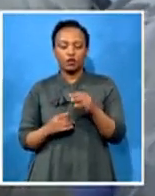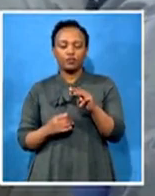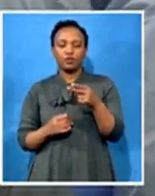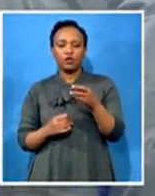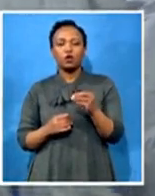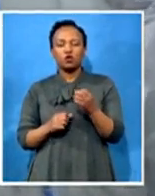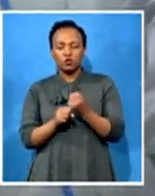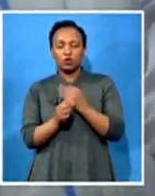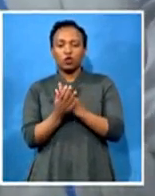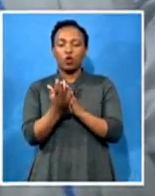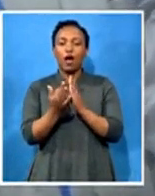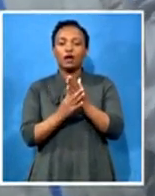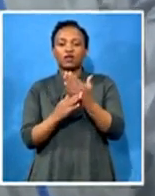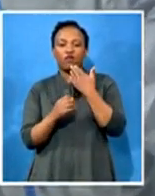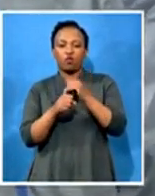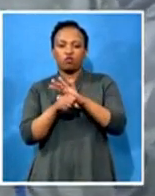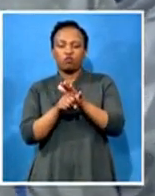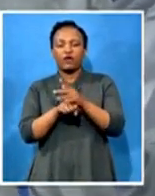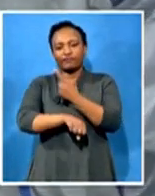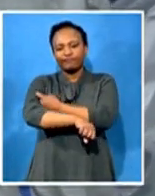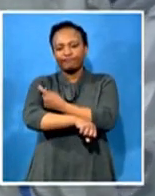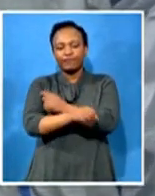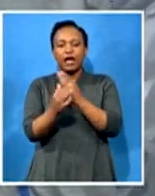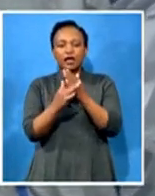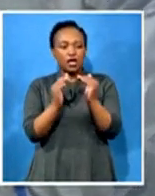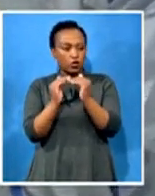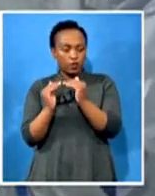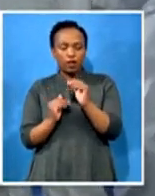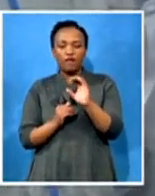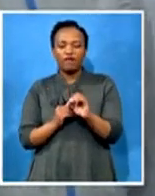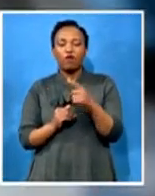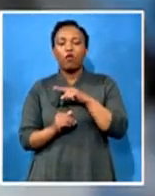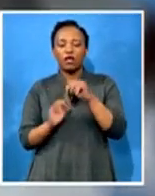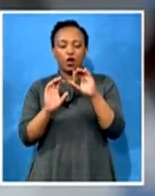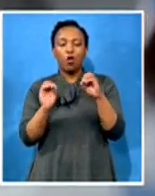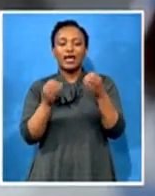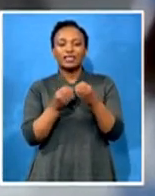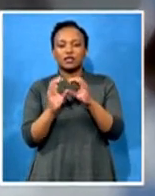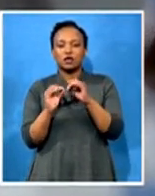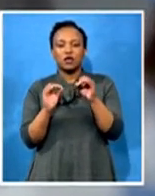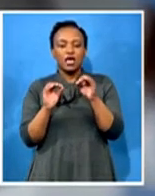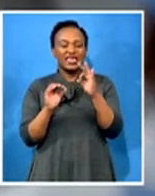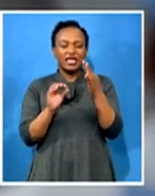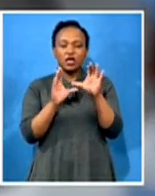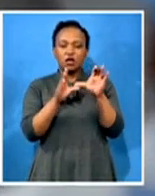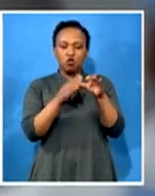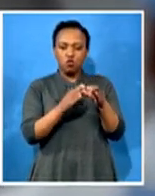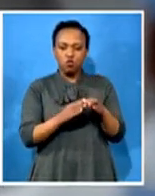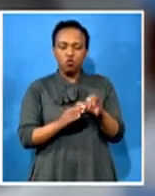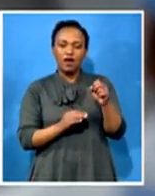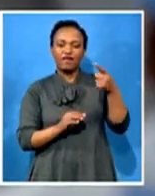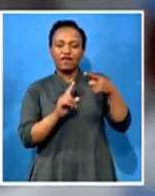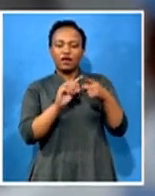vaccines. The organization says 3 groups that will be prioritized include frontline workers such as medics and the